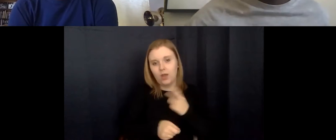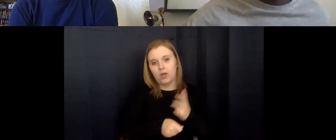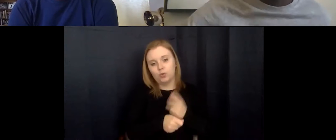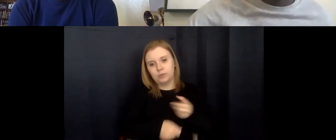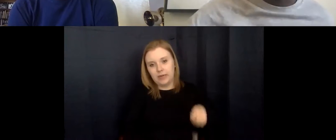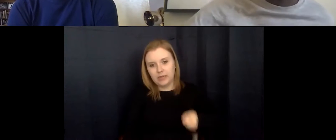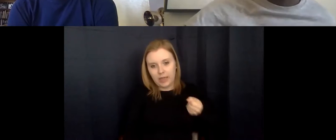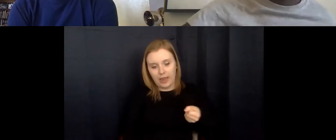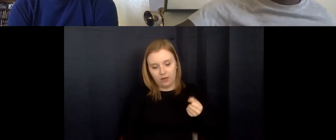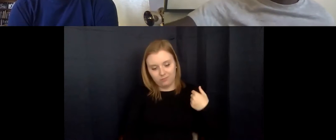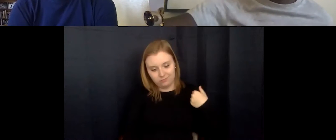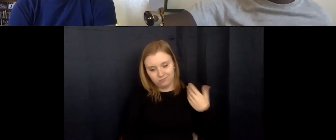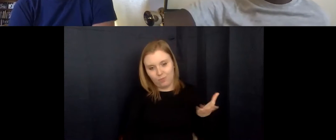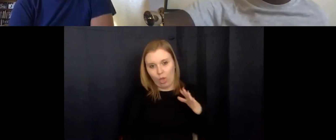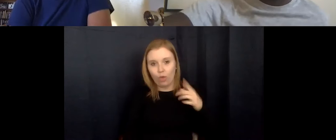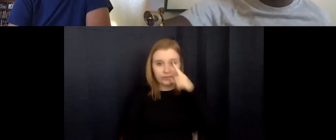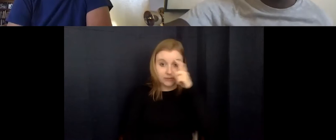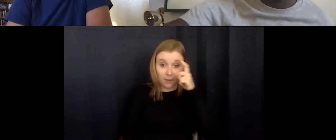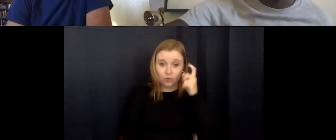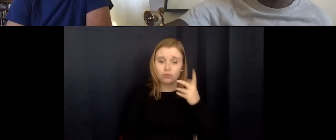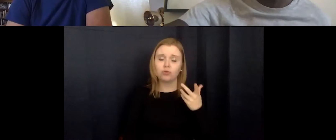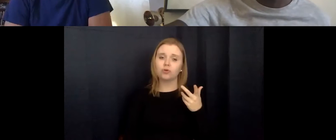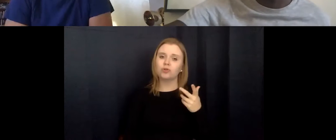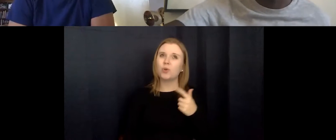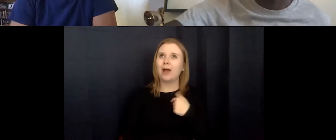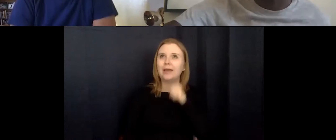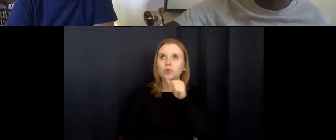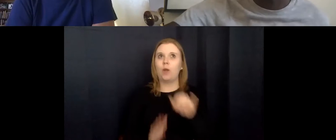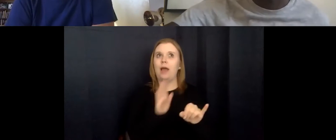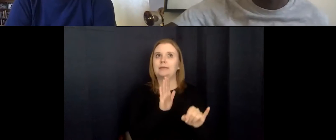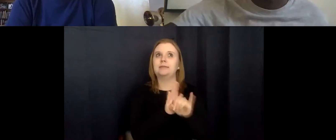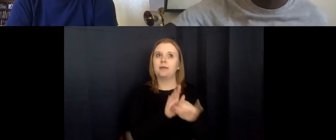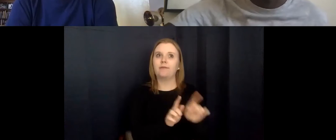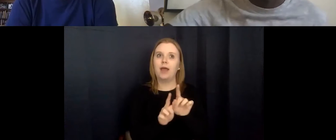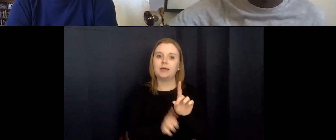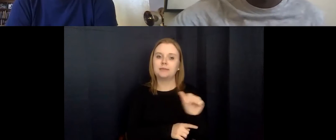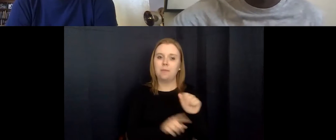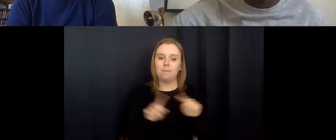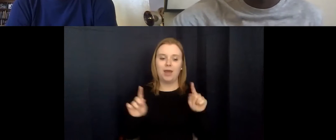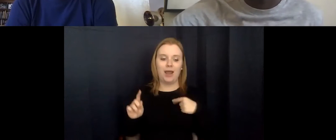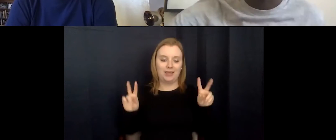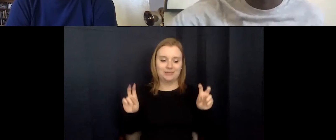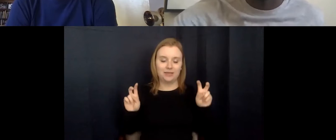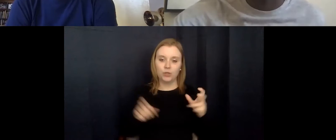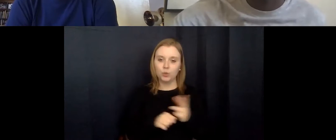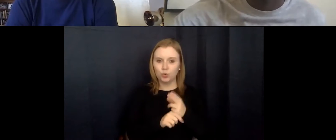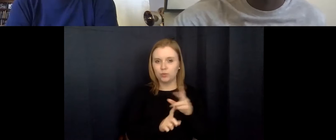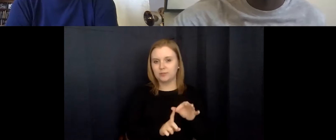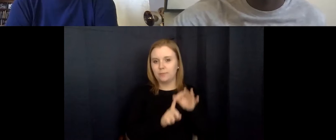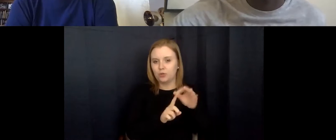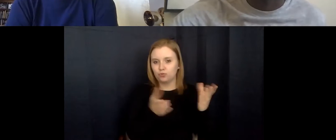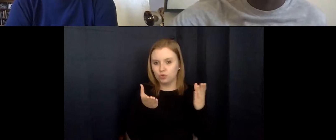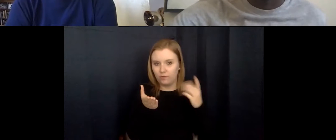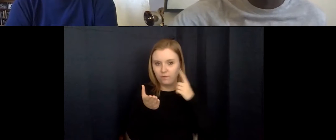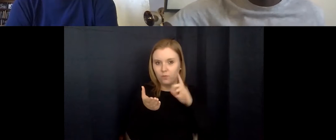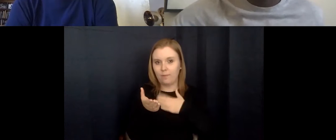And so I don't really identify as disabled, but I did book special services for my